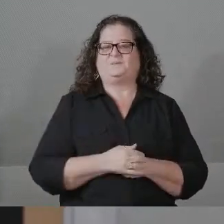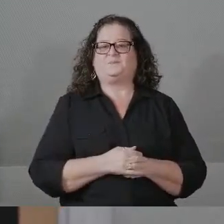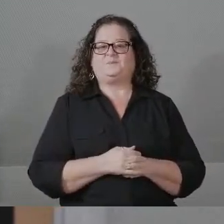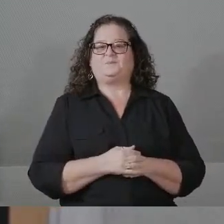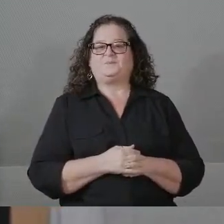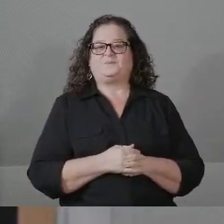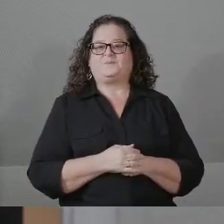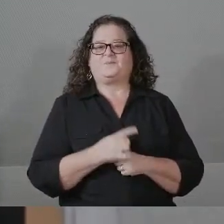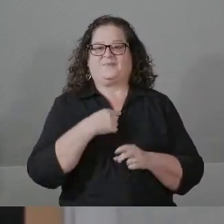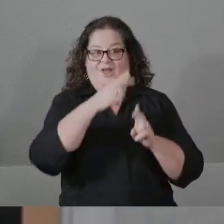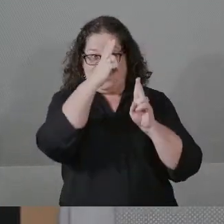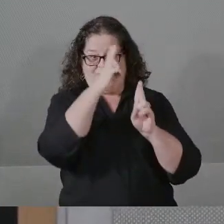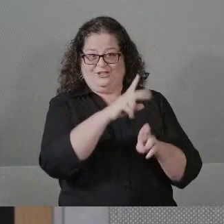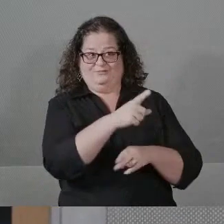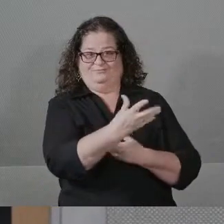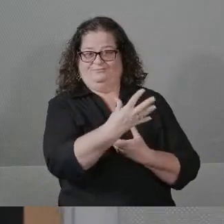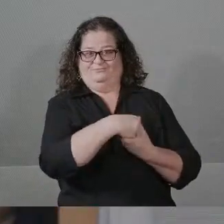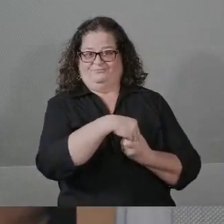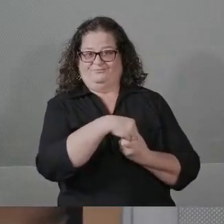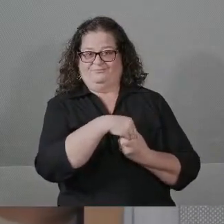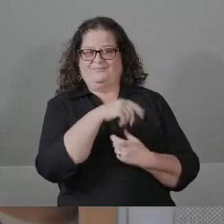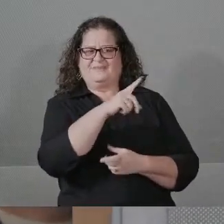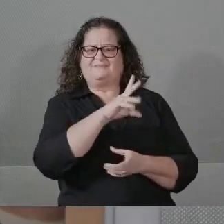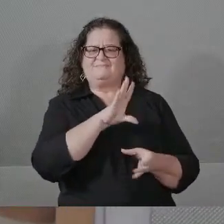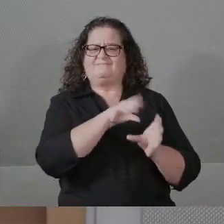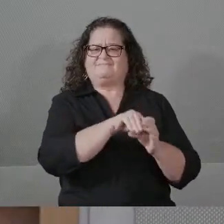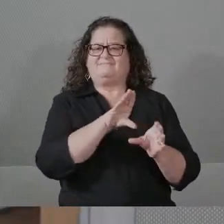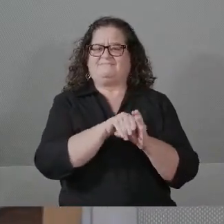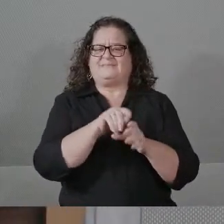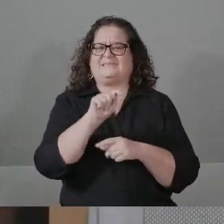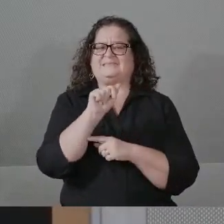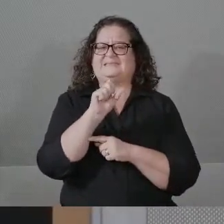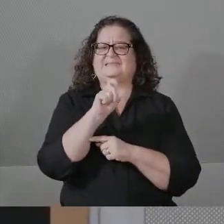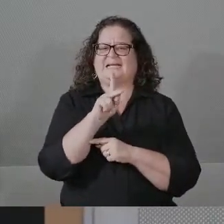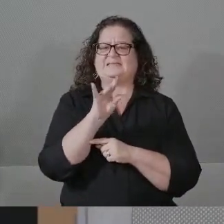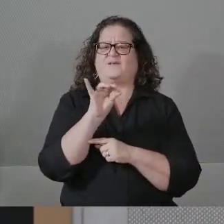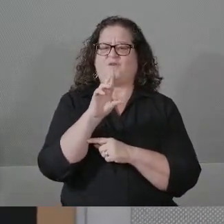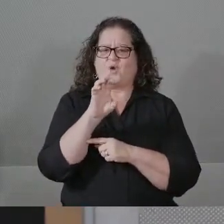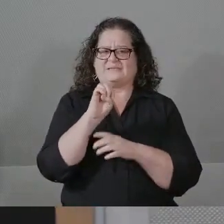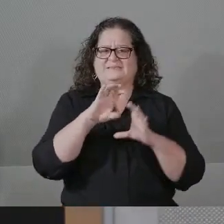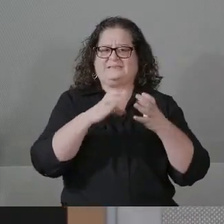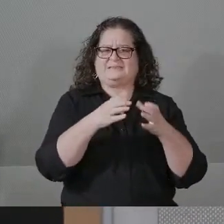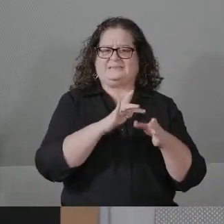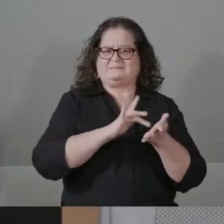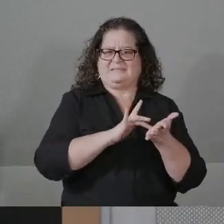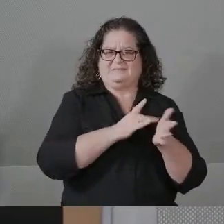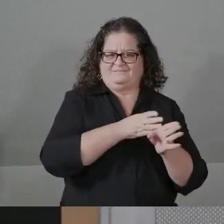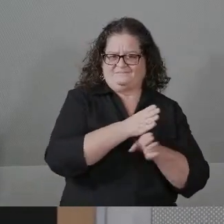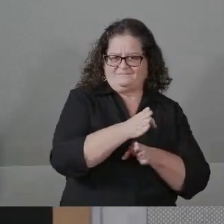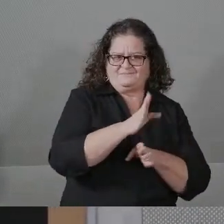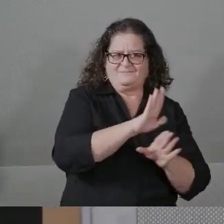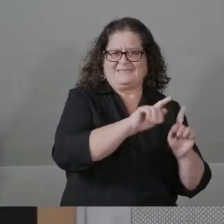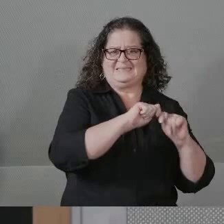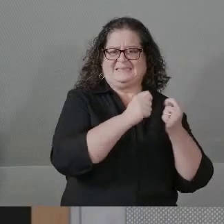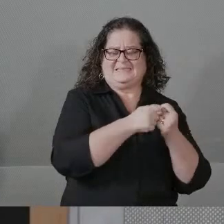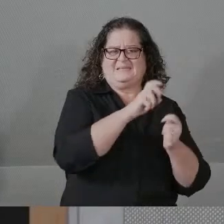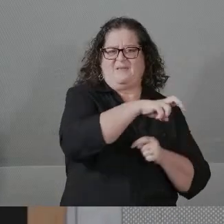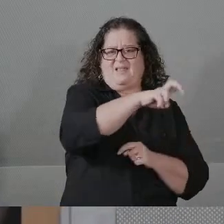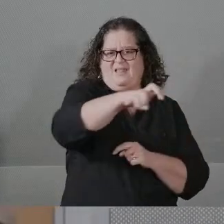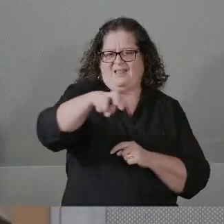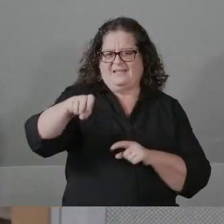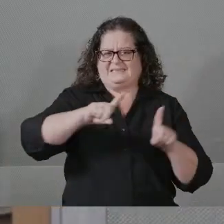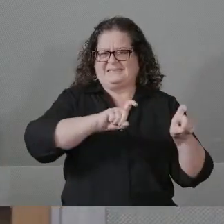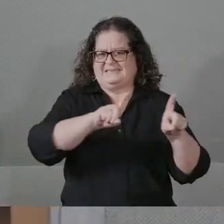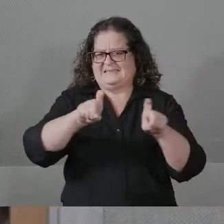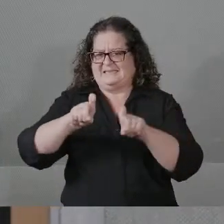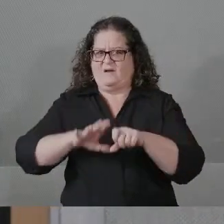has served as part of the Guard's Task Force Med and the testing team that has gone out on several testing missions across Arizona, including